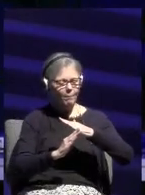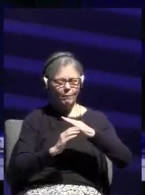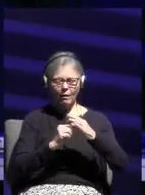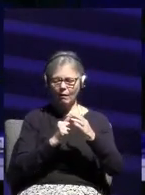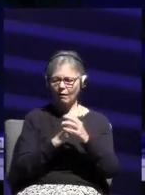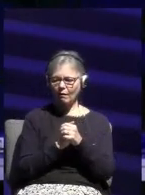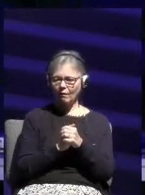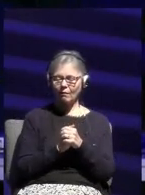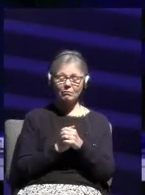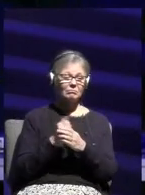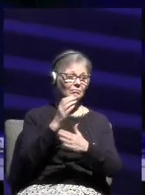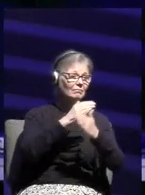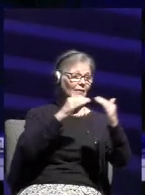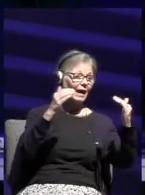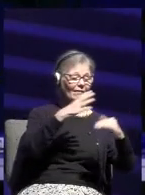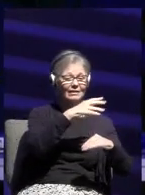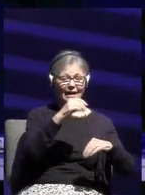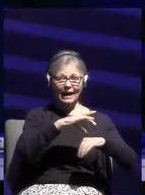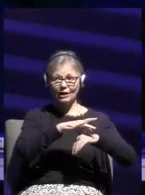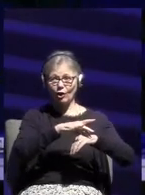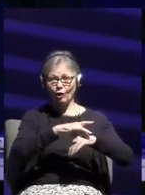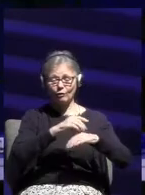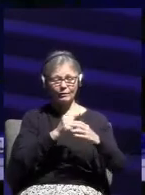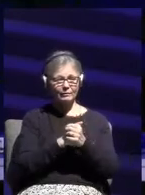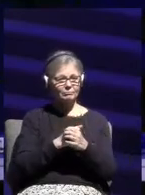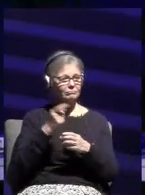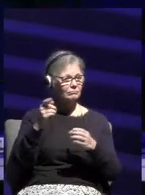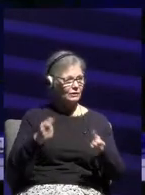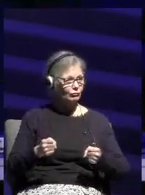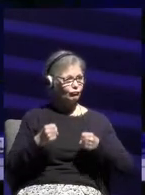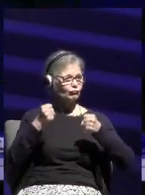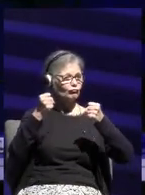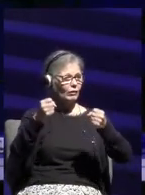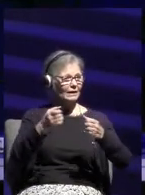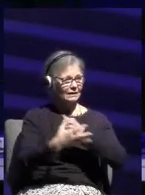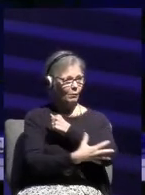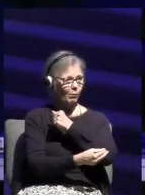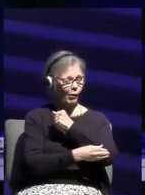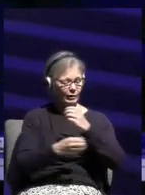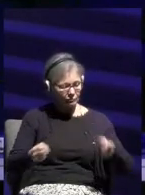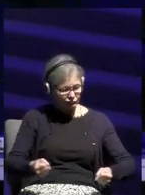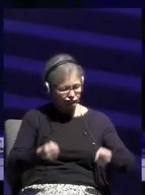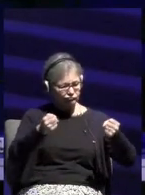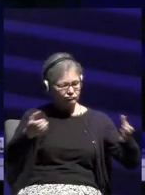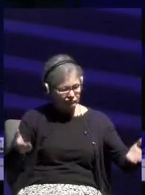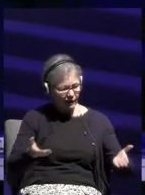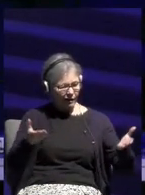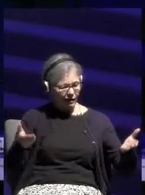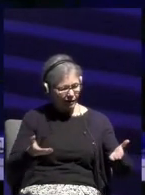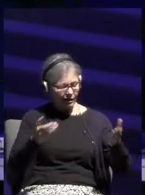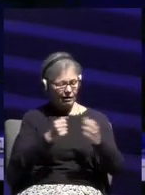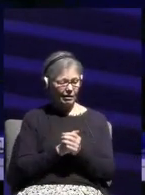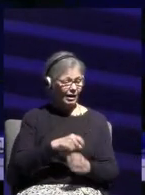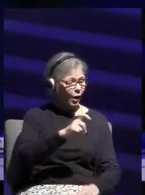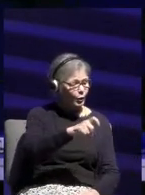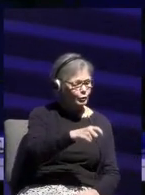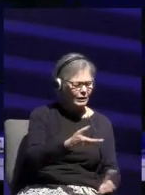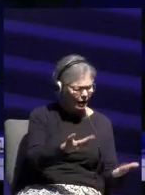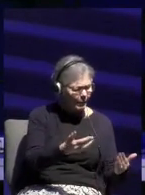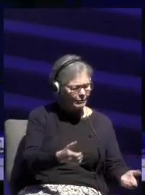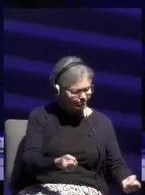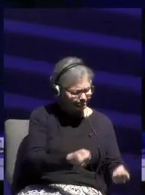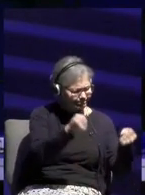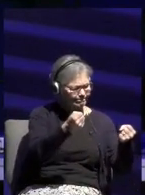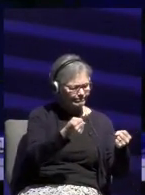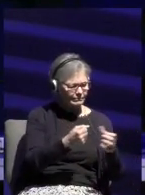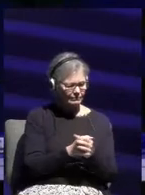things that are in heaven and in earth? He raiseth up the poor out of the dust. He lifteth up the needy out of the dunghill. Boy,